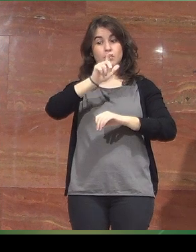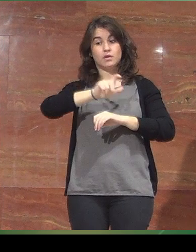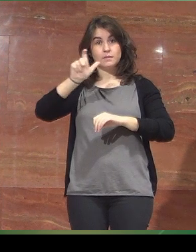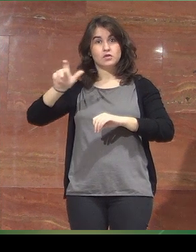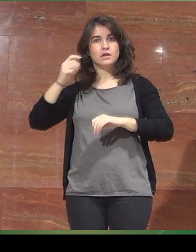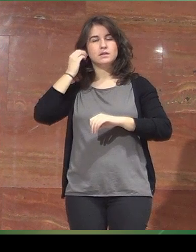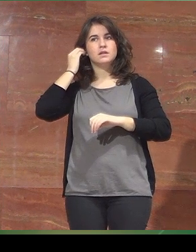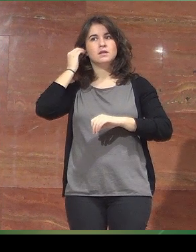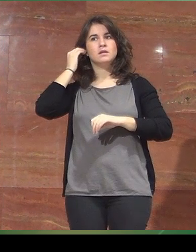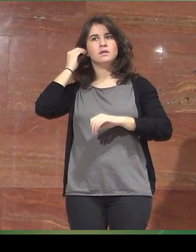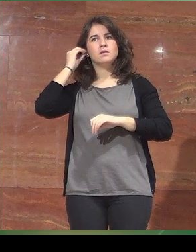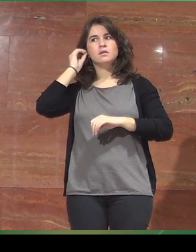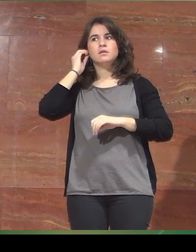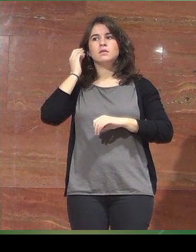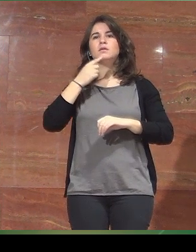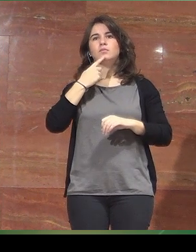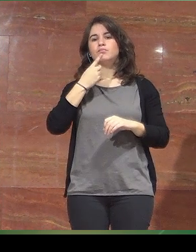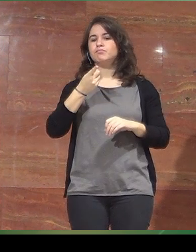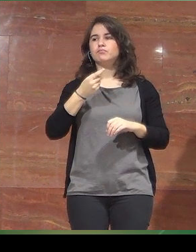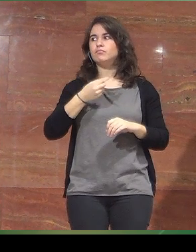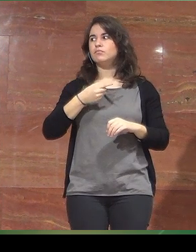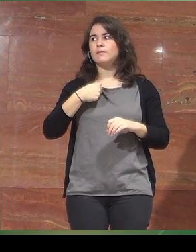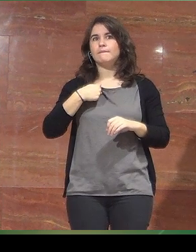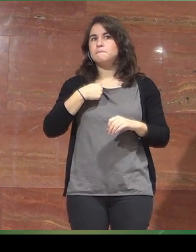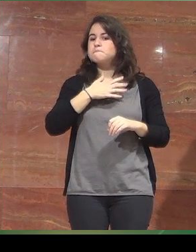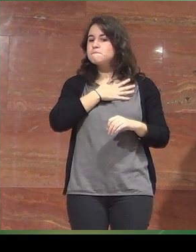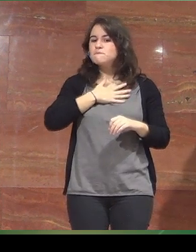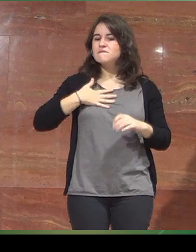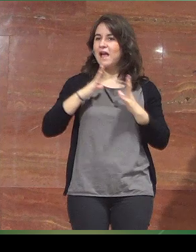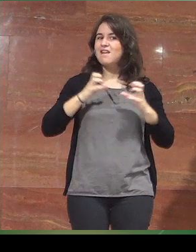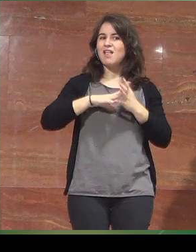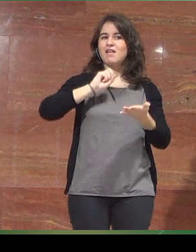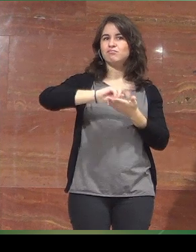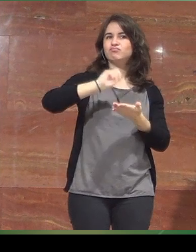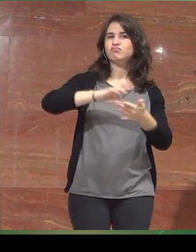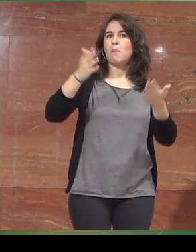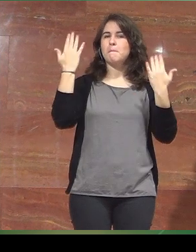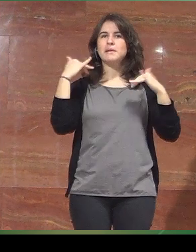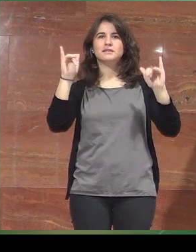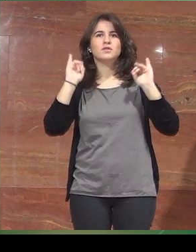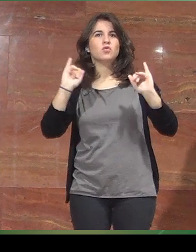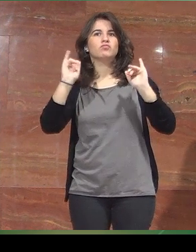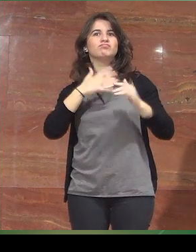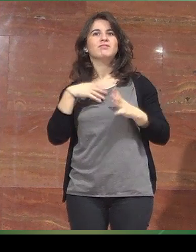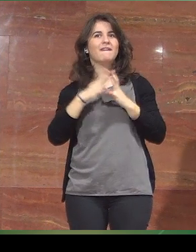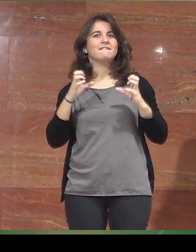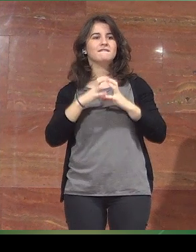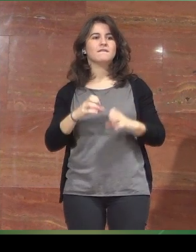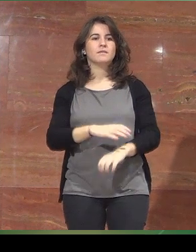Now, presently, it's being rolled out across a number of areas. It's